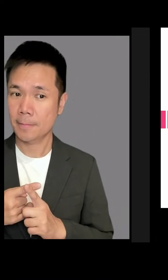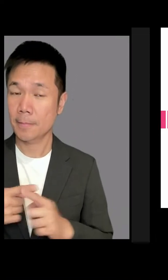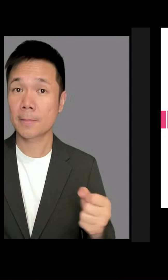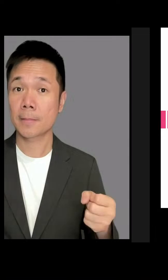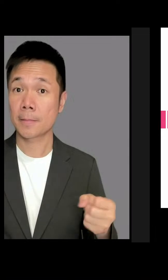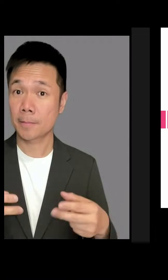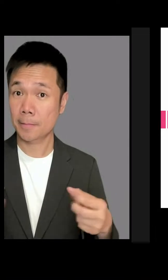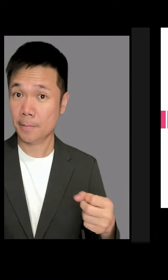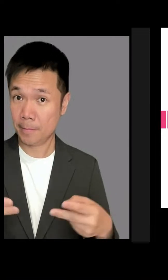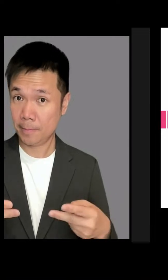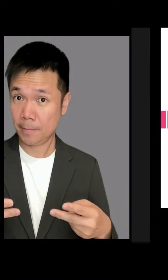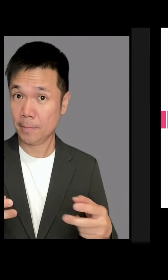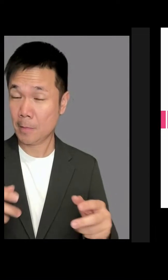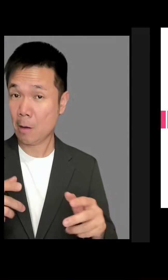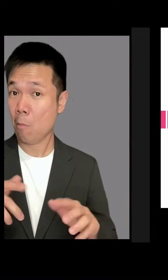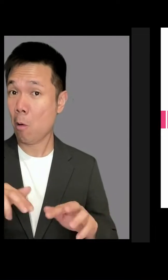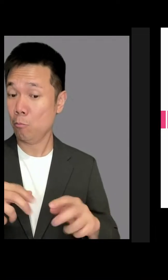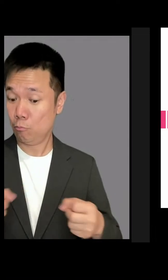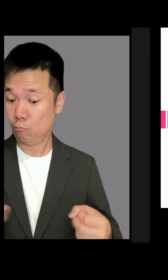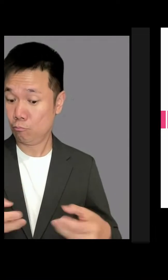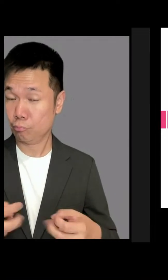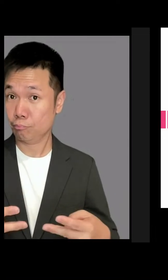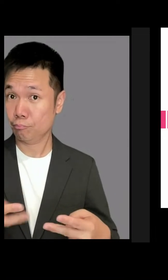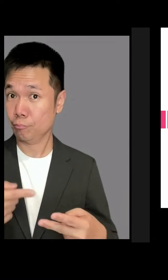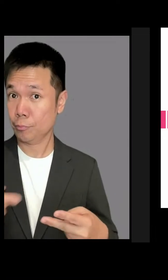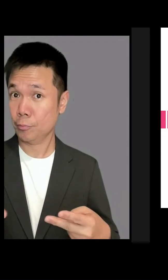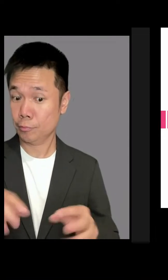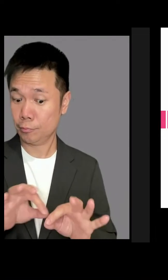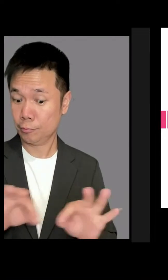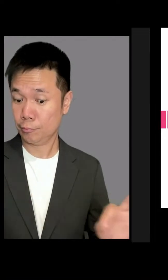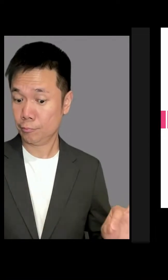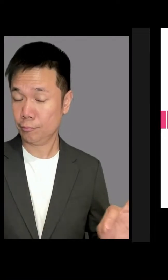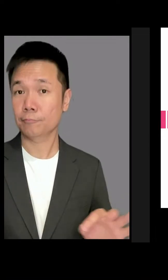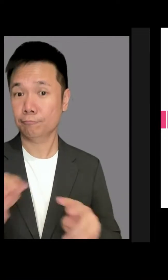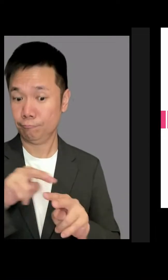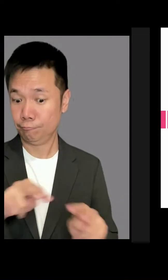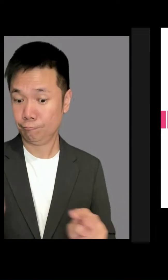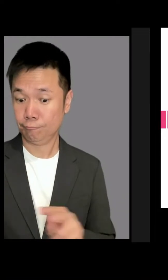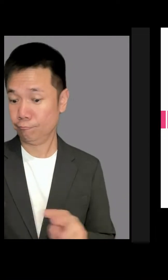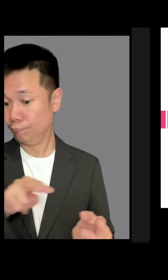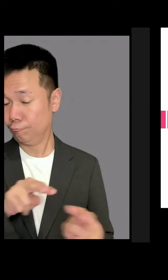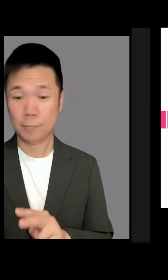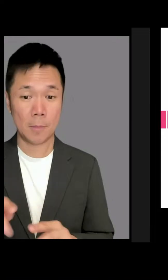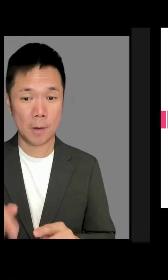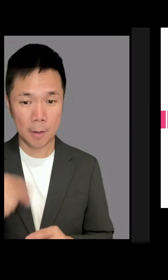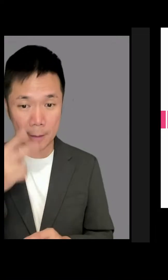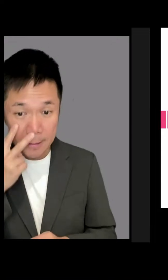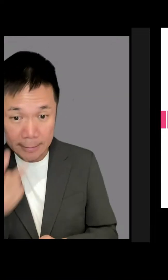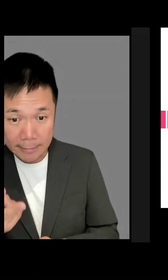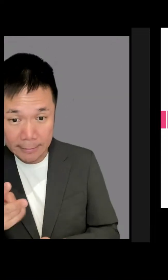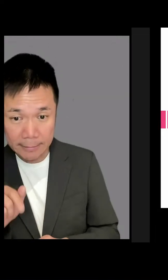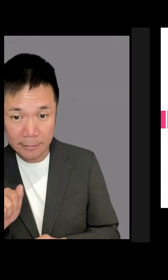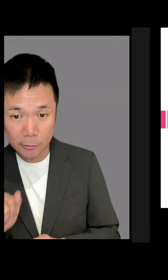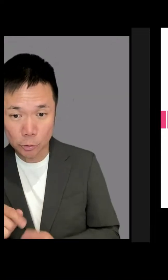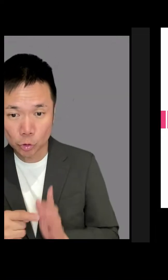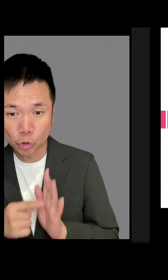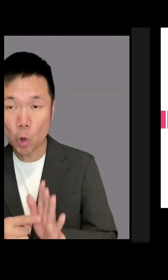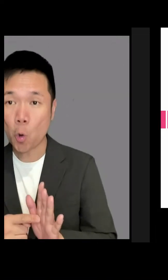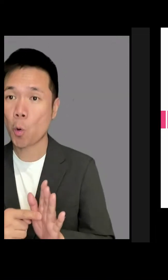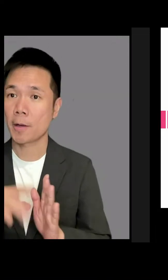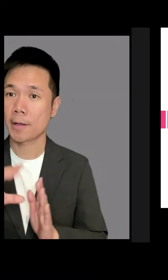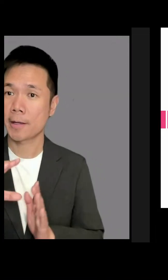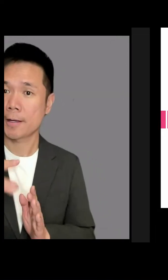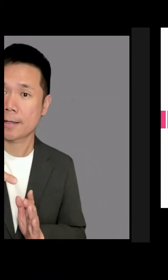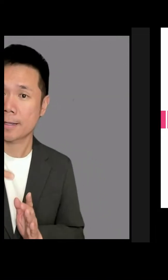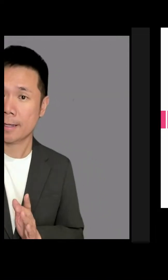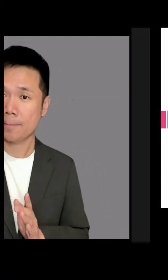captioning both in this presentation and a closed captioning feature under your menu at the bottom of the page.